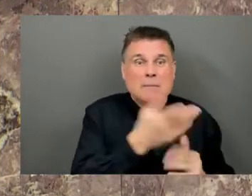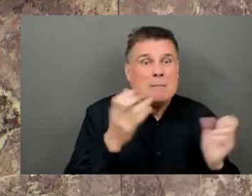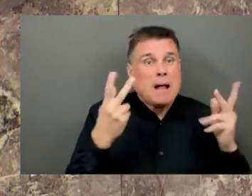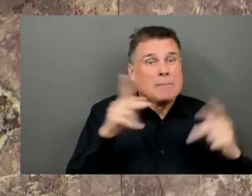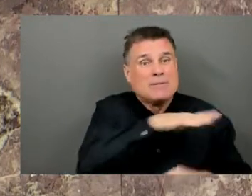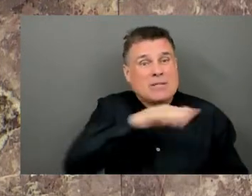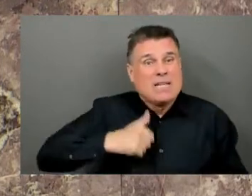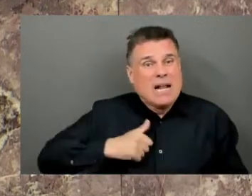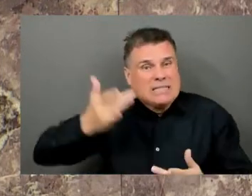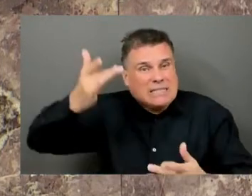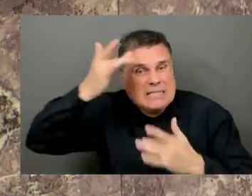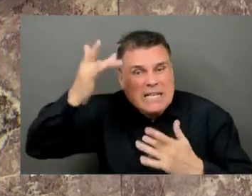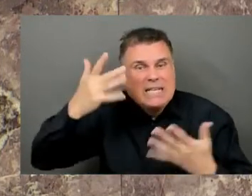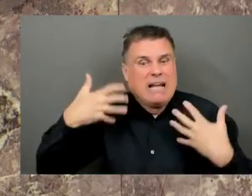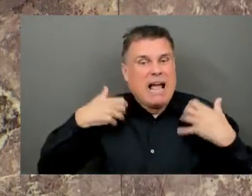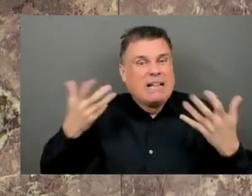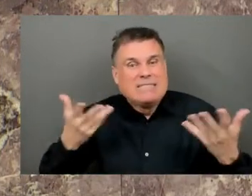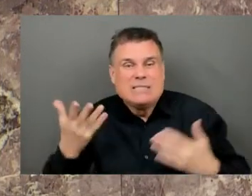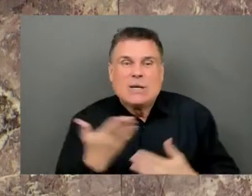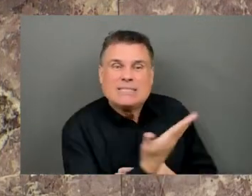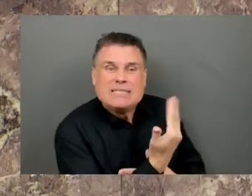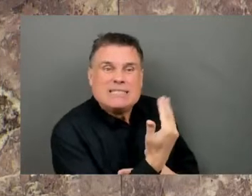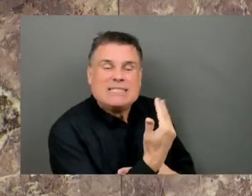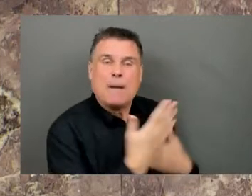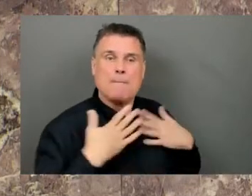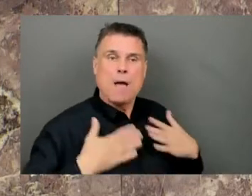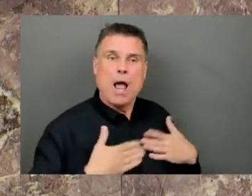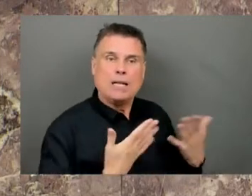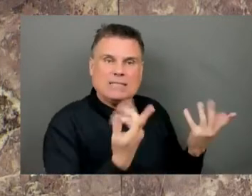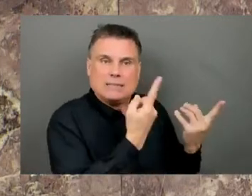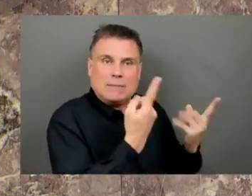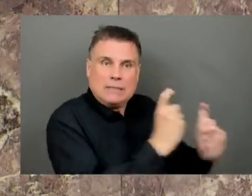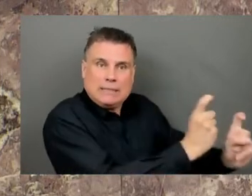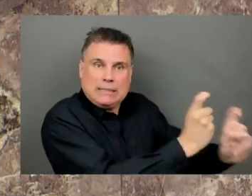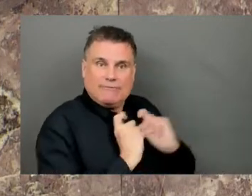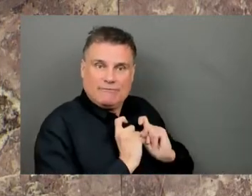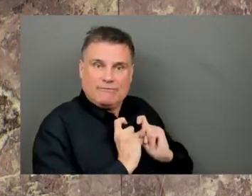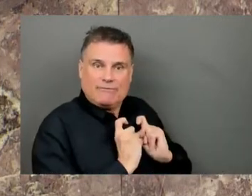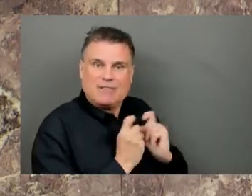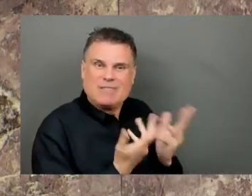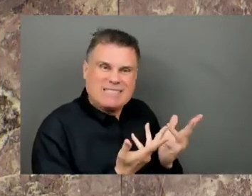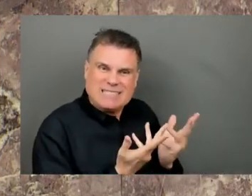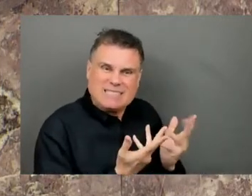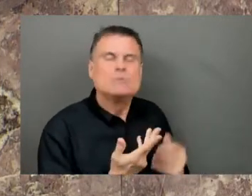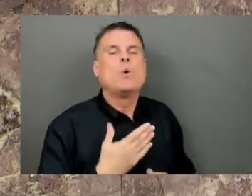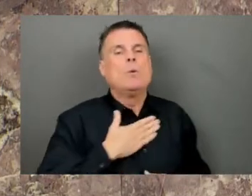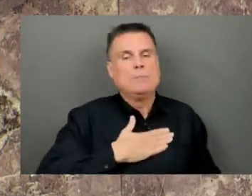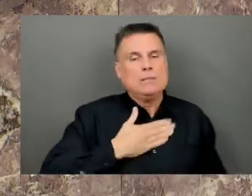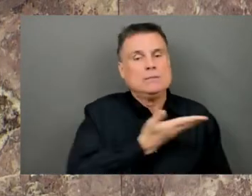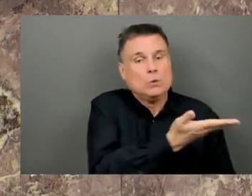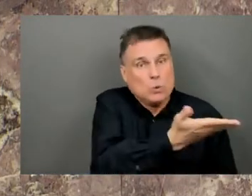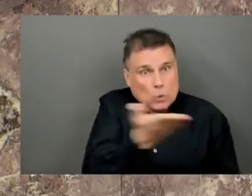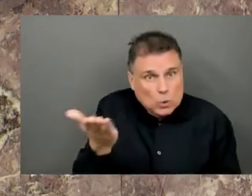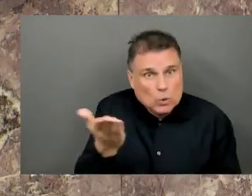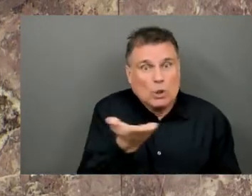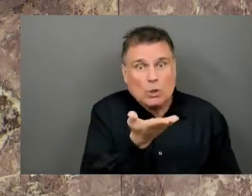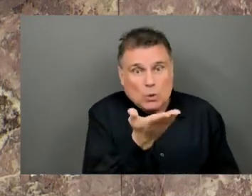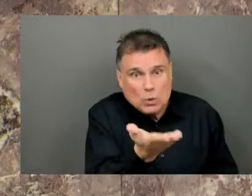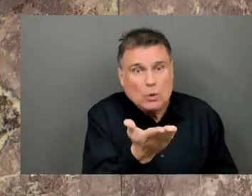wear a green shirt, to encourage your loved ones to register as organ donors, and to consider registering yourself at